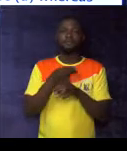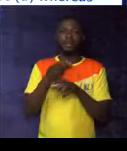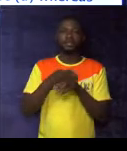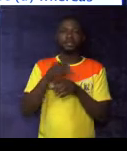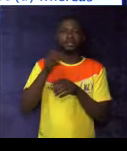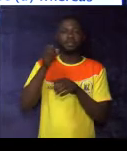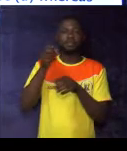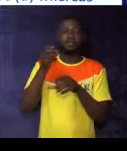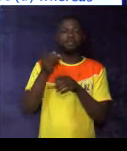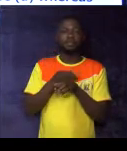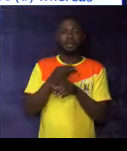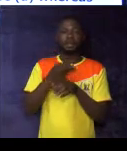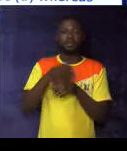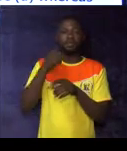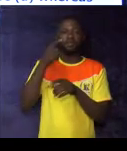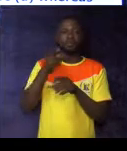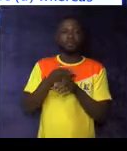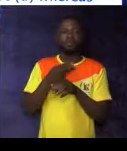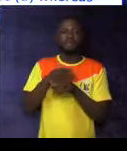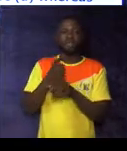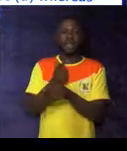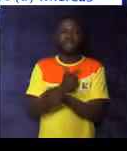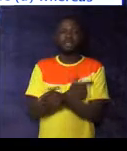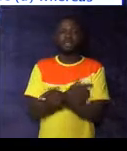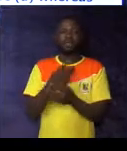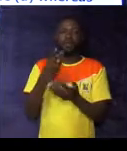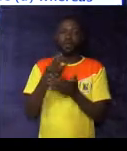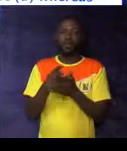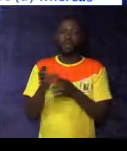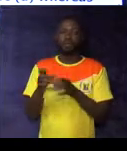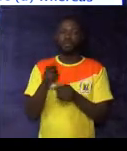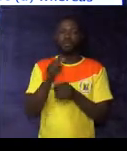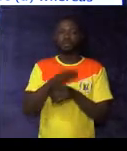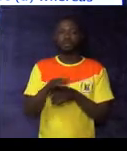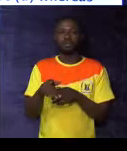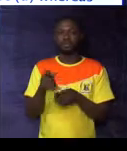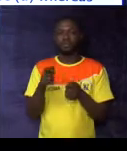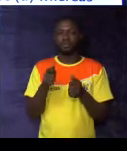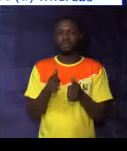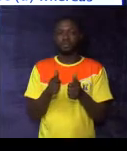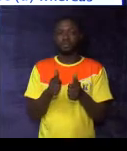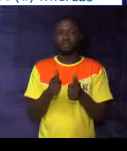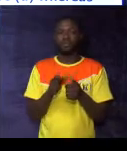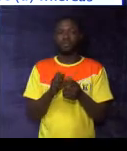the mathematician for the mathematics lesson. Well done, children.